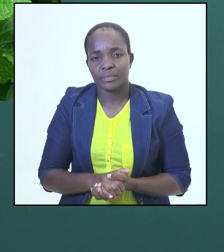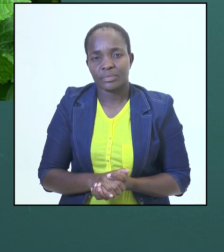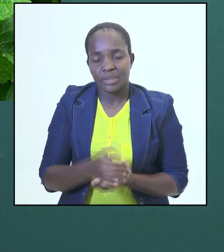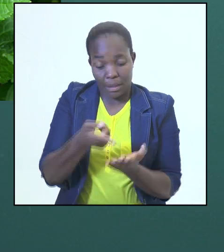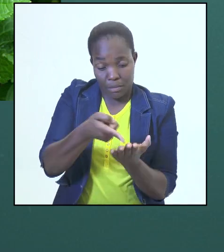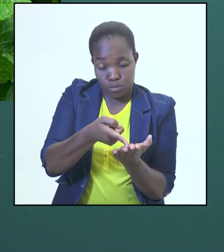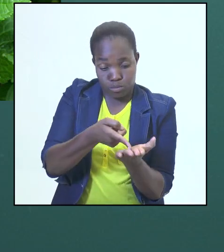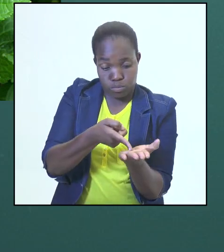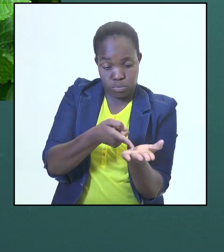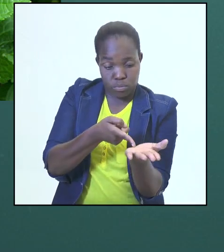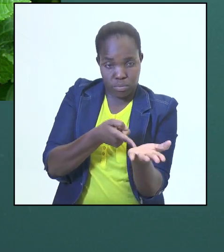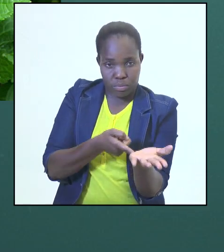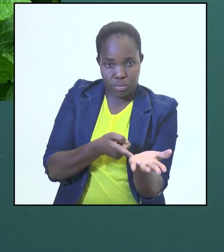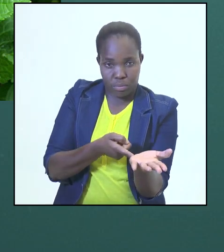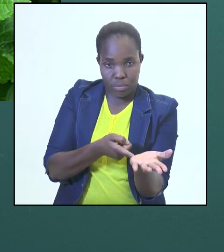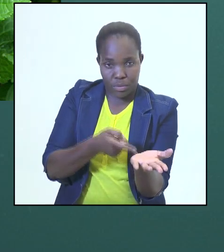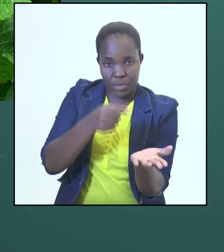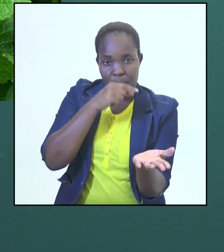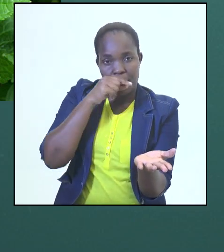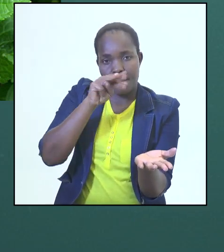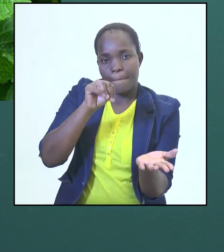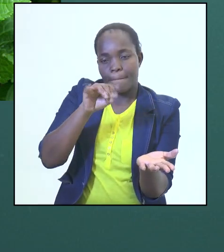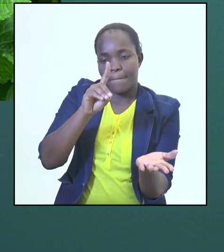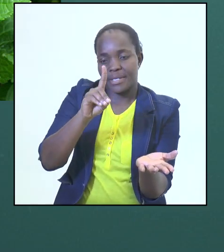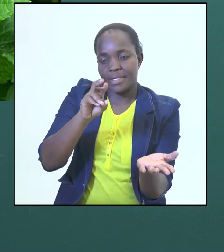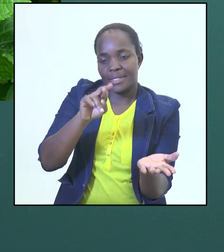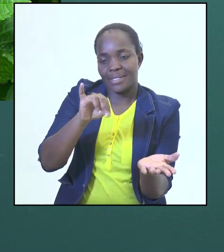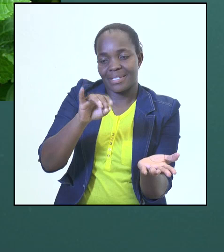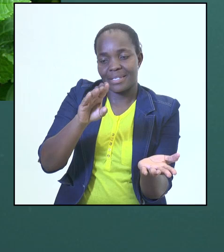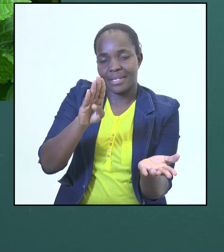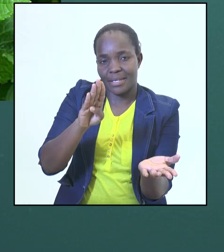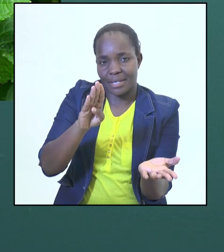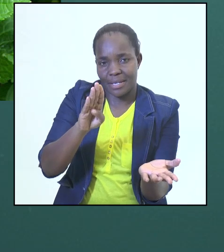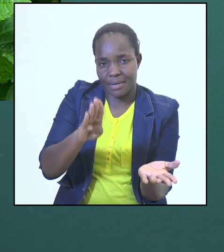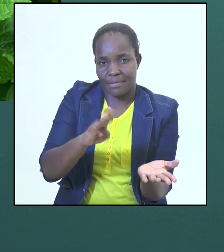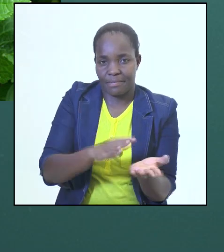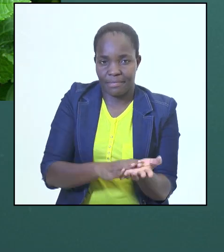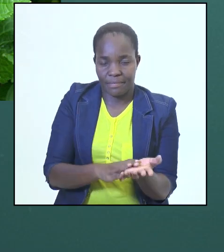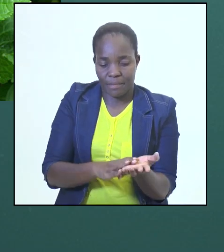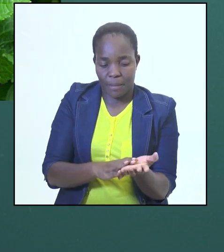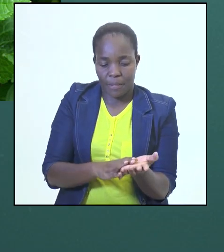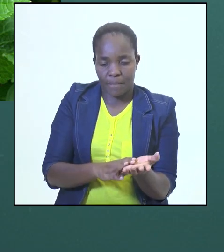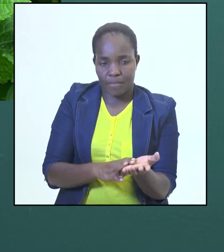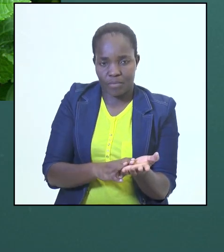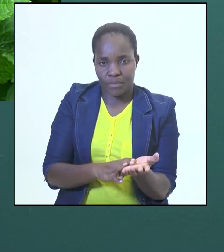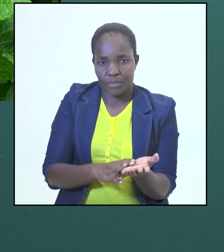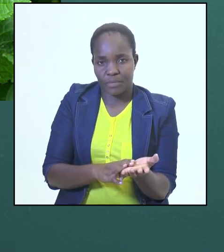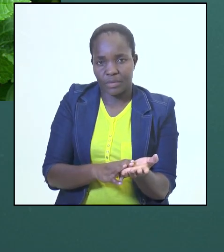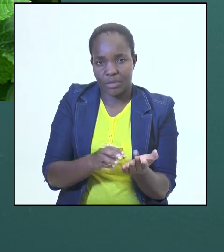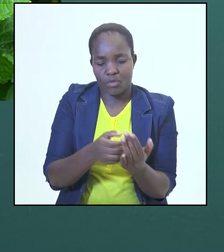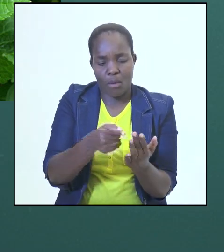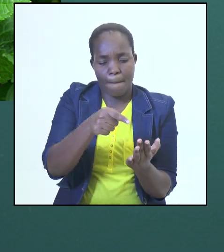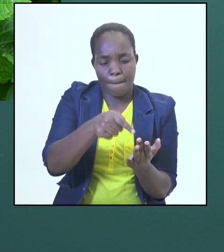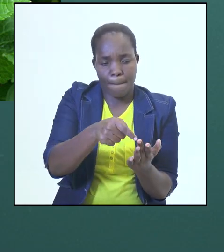which is the midrib or main vein. And it runs from the base of the leaf to the tip, which